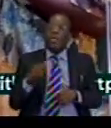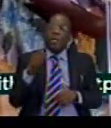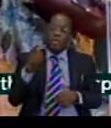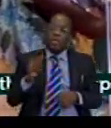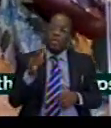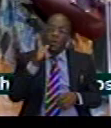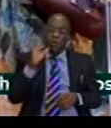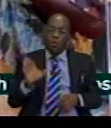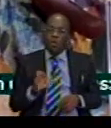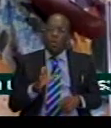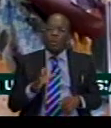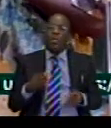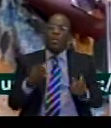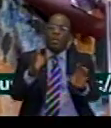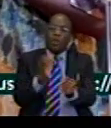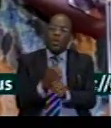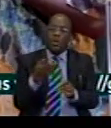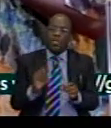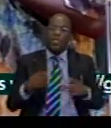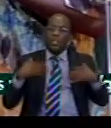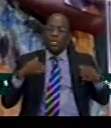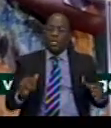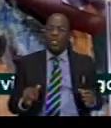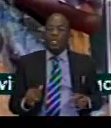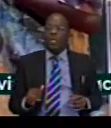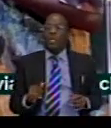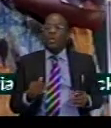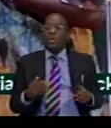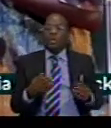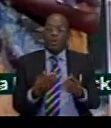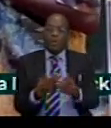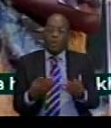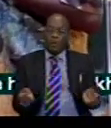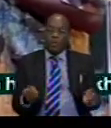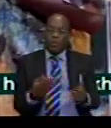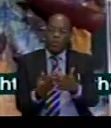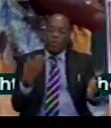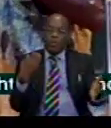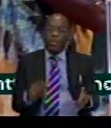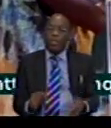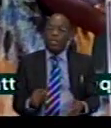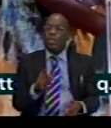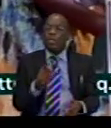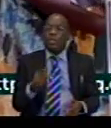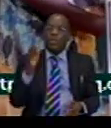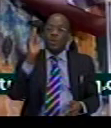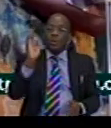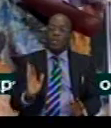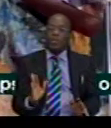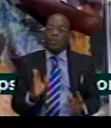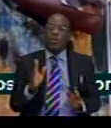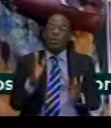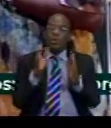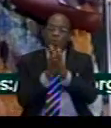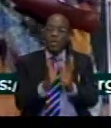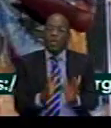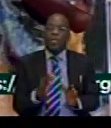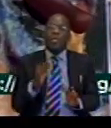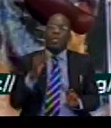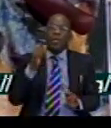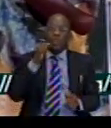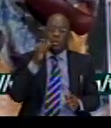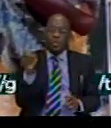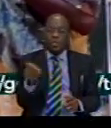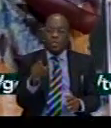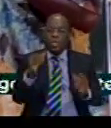day, during the message of the GS, even before the final prayer, she received instant healing. And the